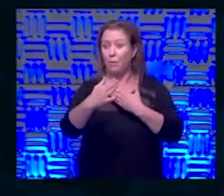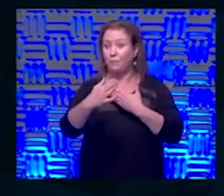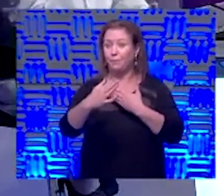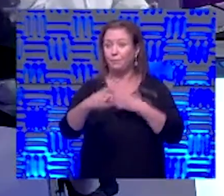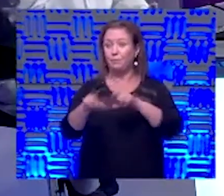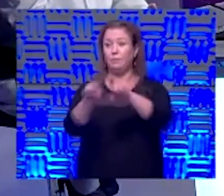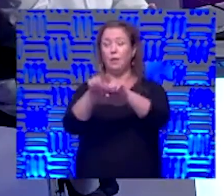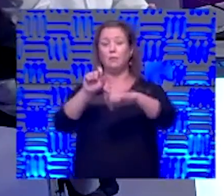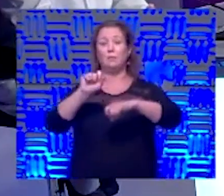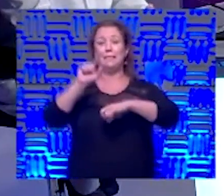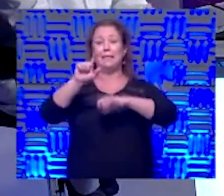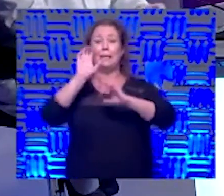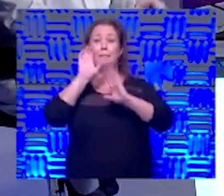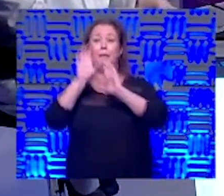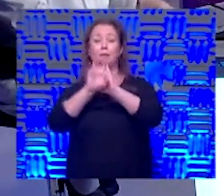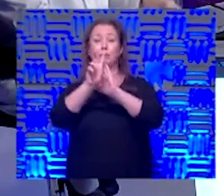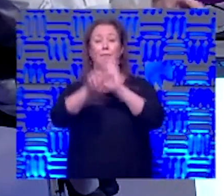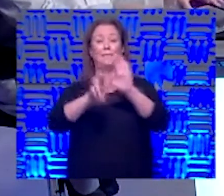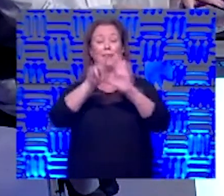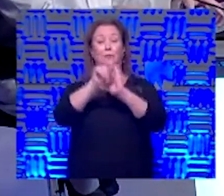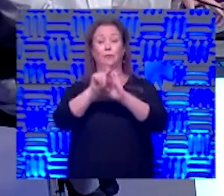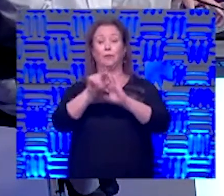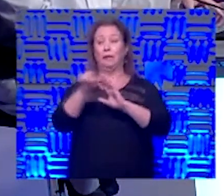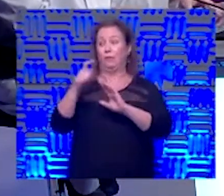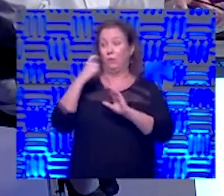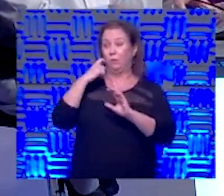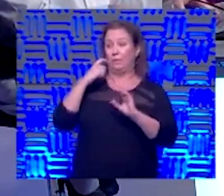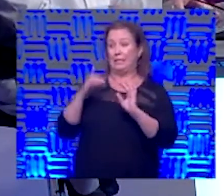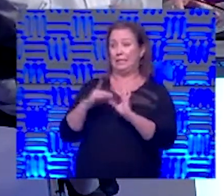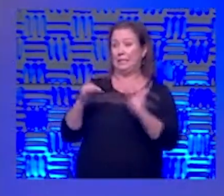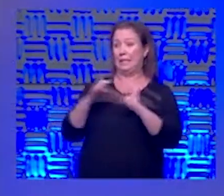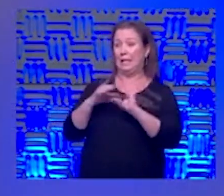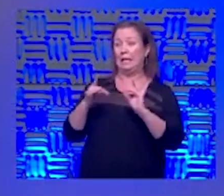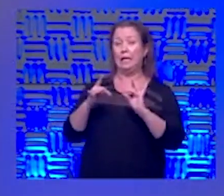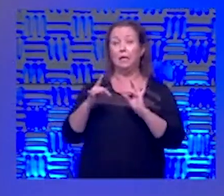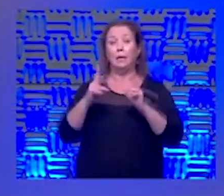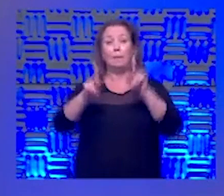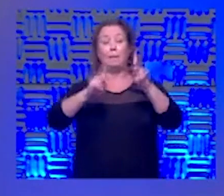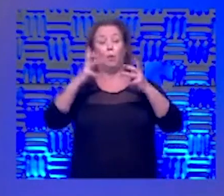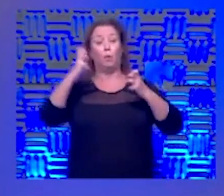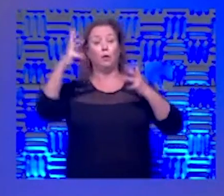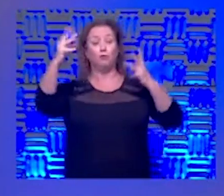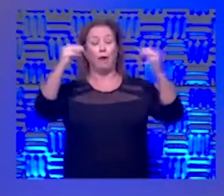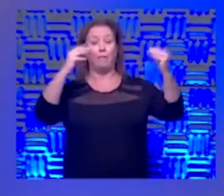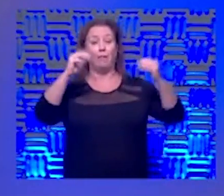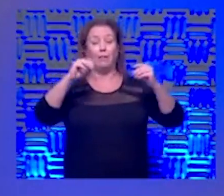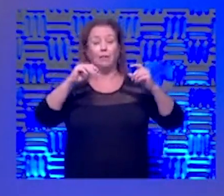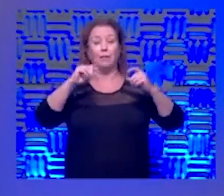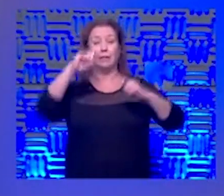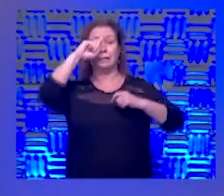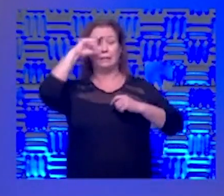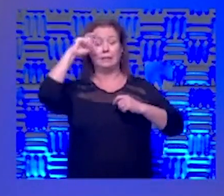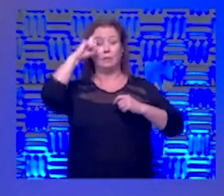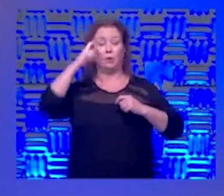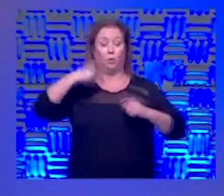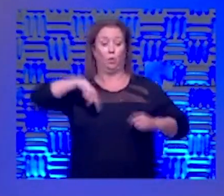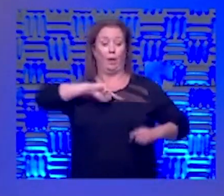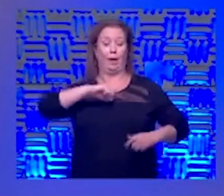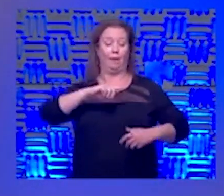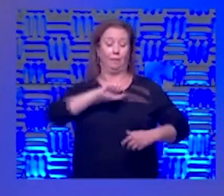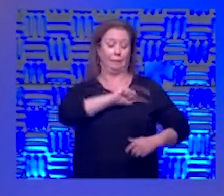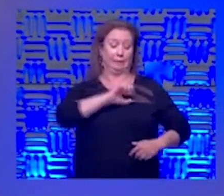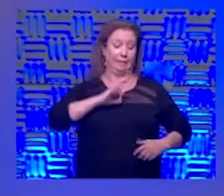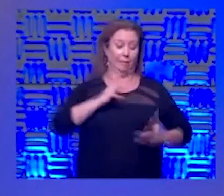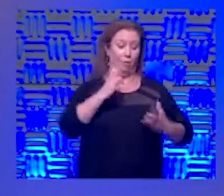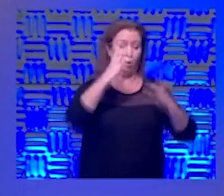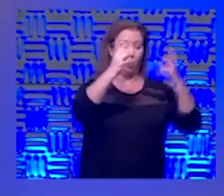also be sending pictures and videos, because we know, as you just stated, we have people who want to travel in the summer. We have employees who want to travel in the